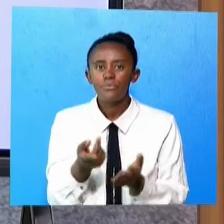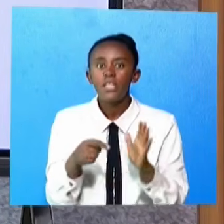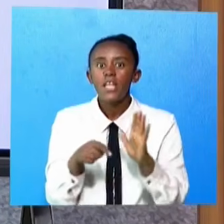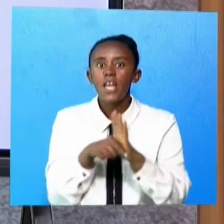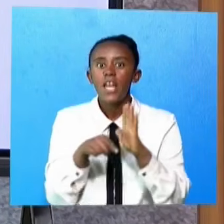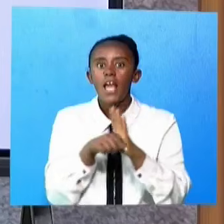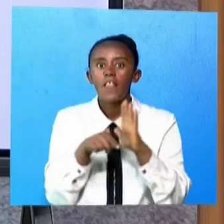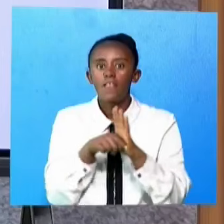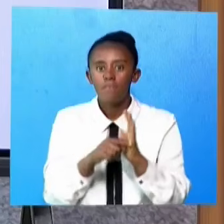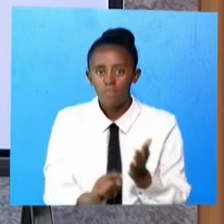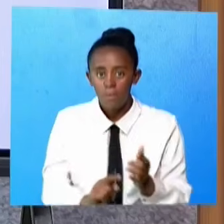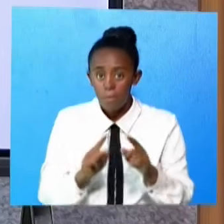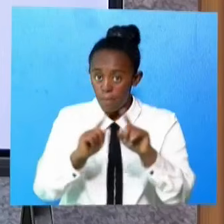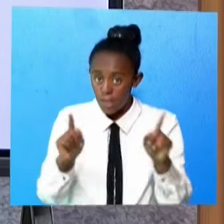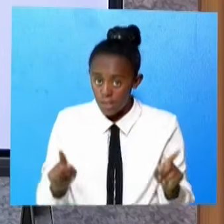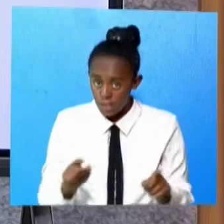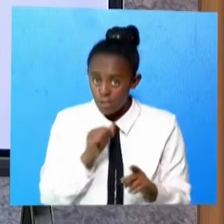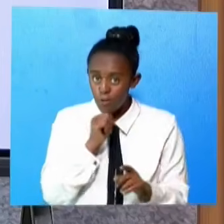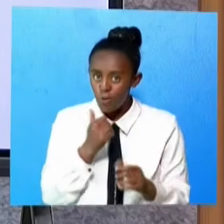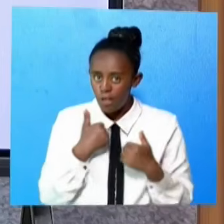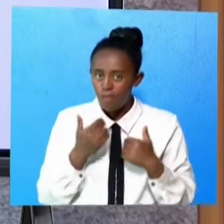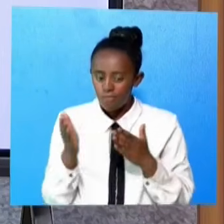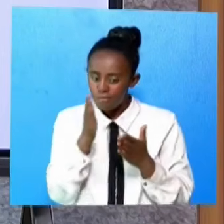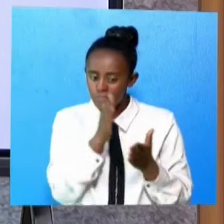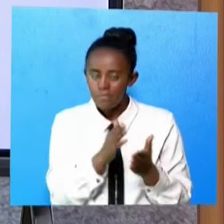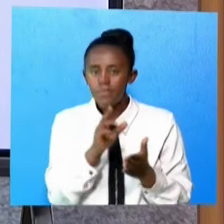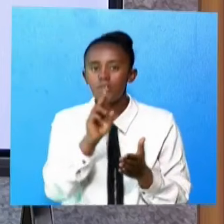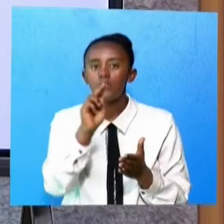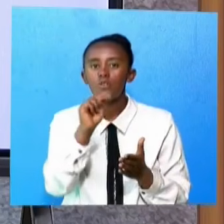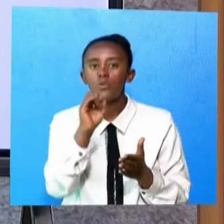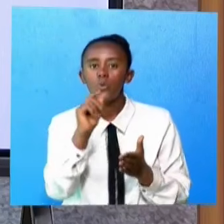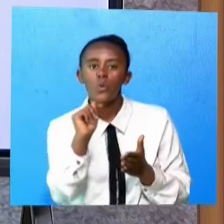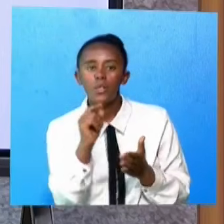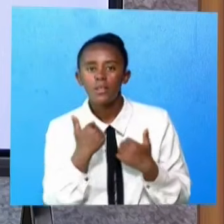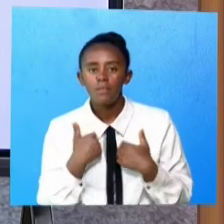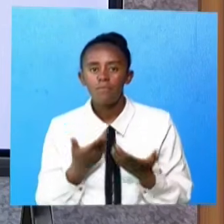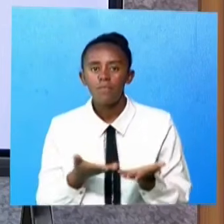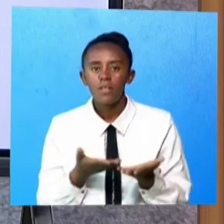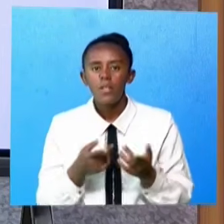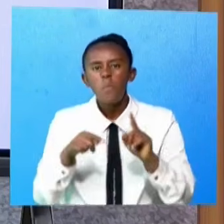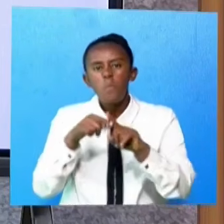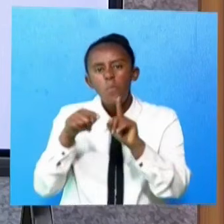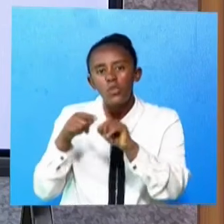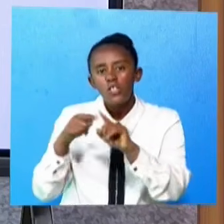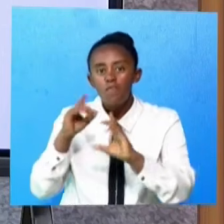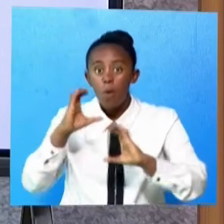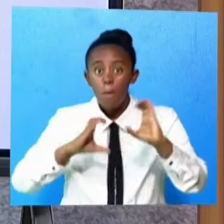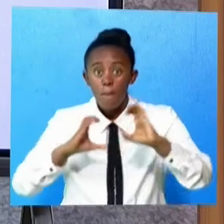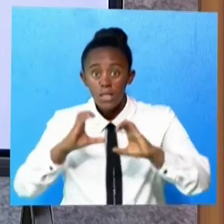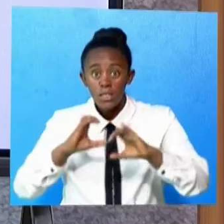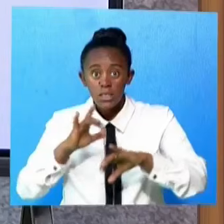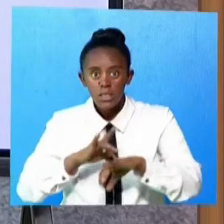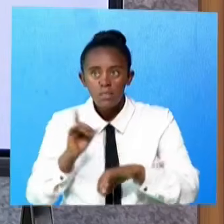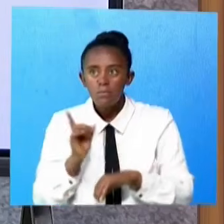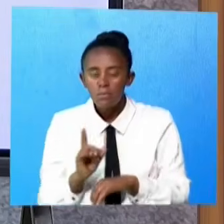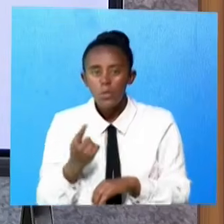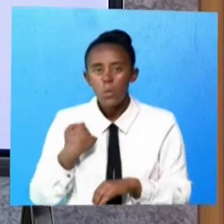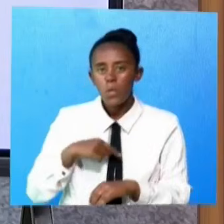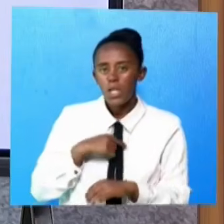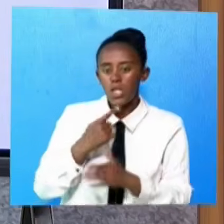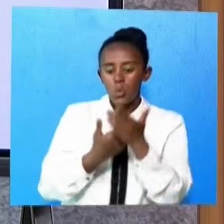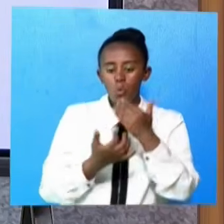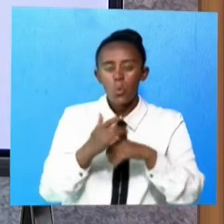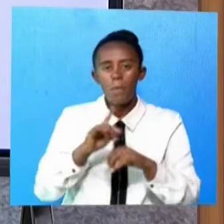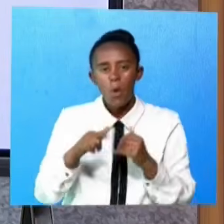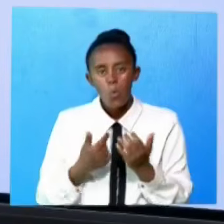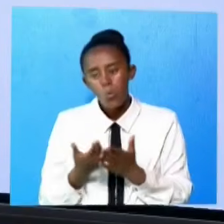negative, but there is an OT here now. That's why, because what makes it positive comparison is that just we talk about only one person